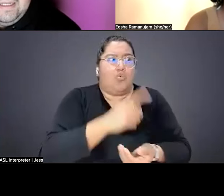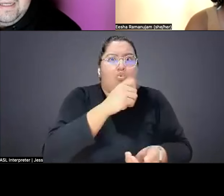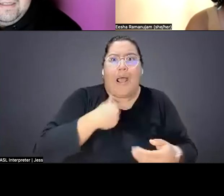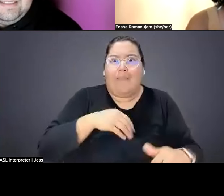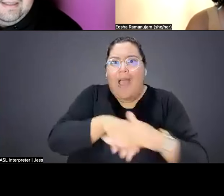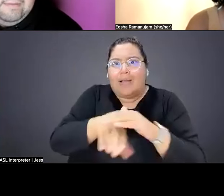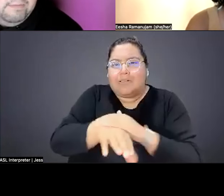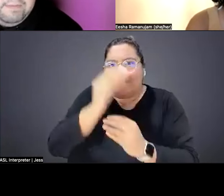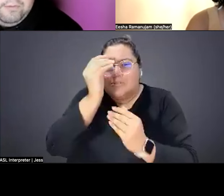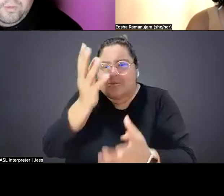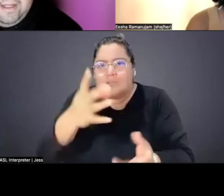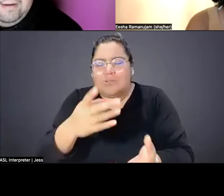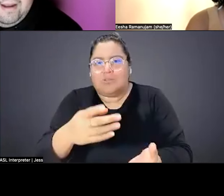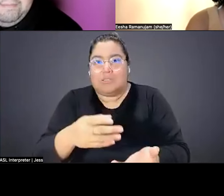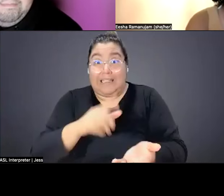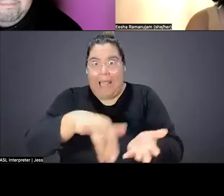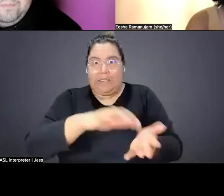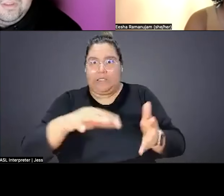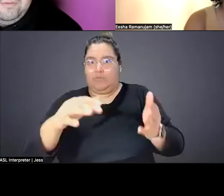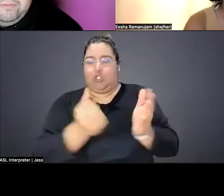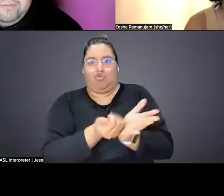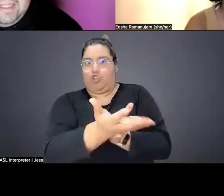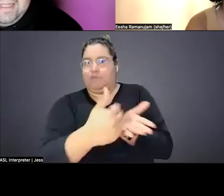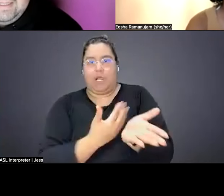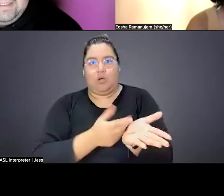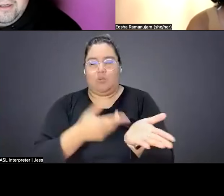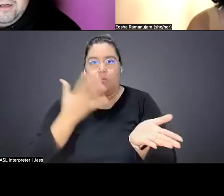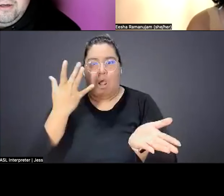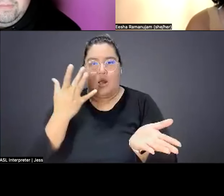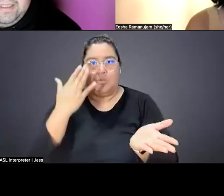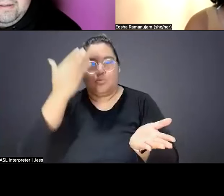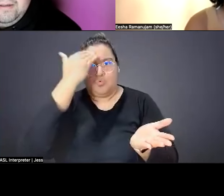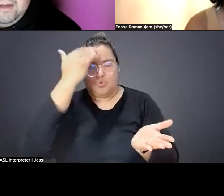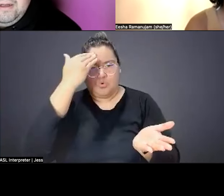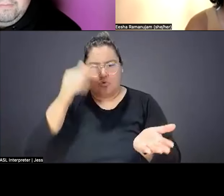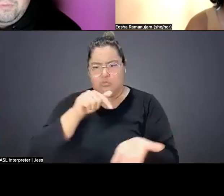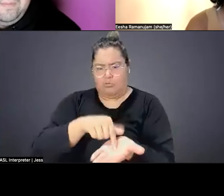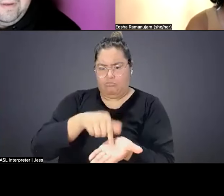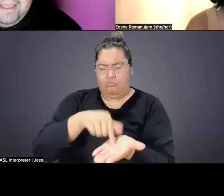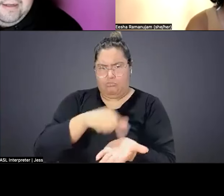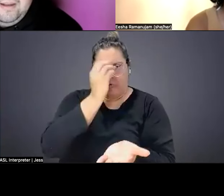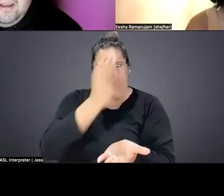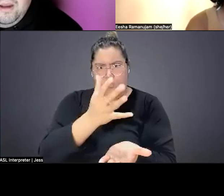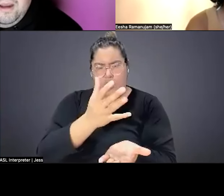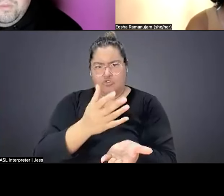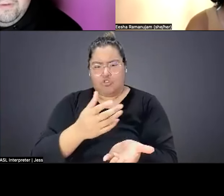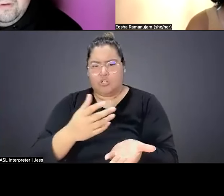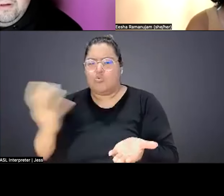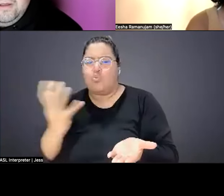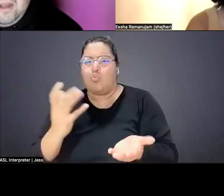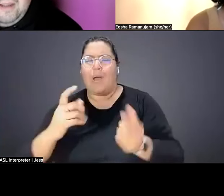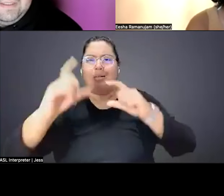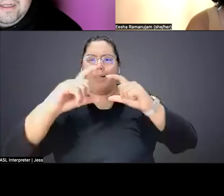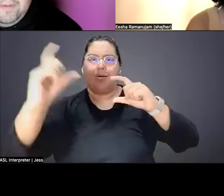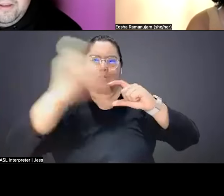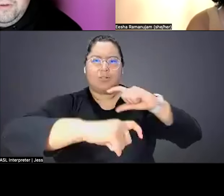to see like what sort of lenses are being propagated